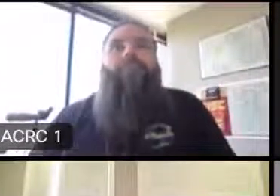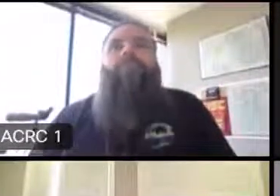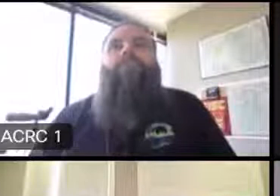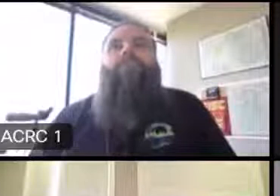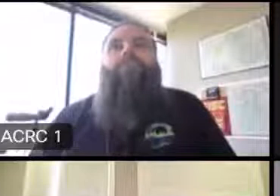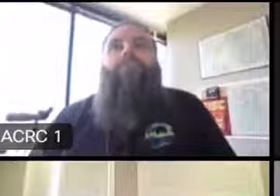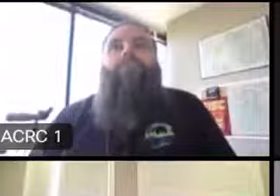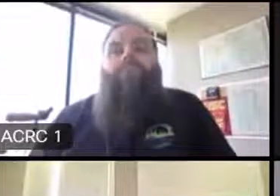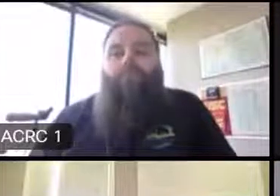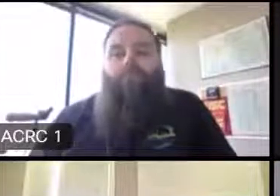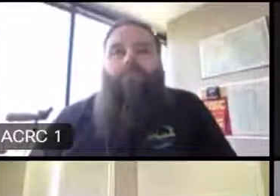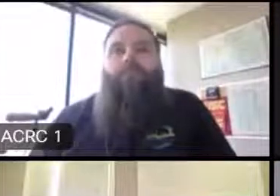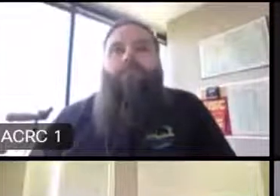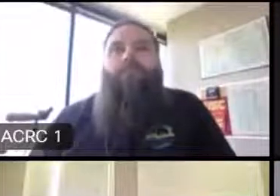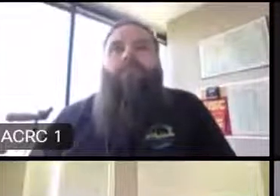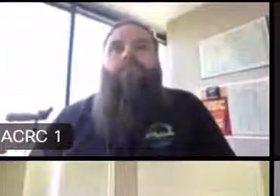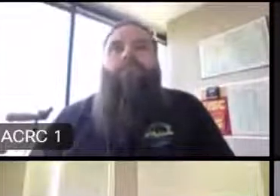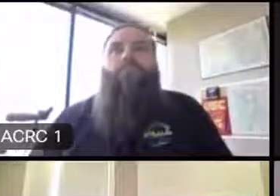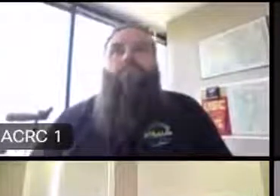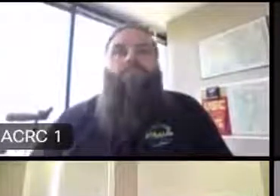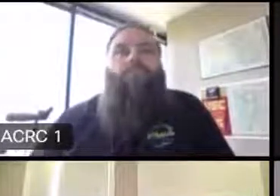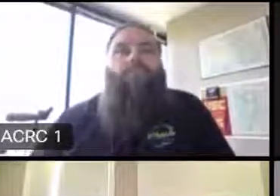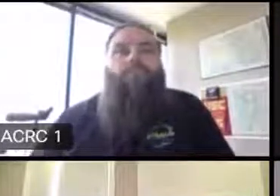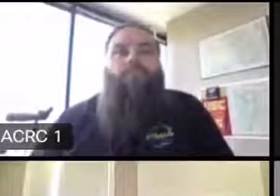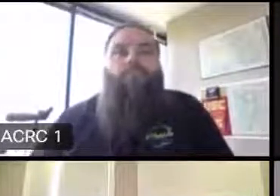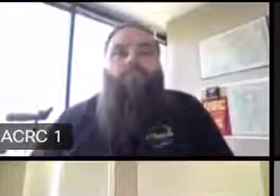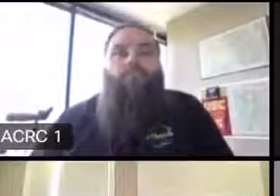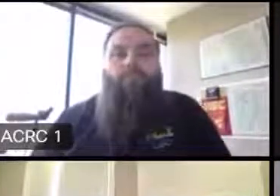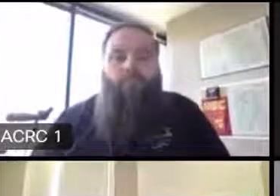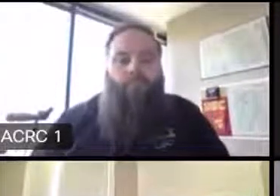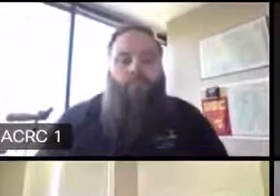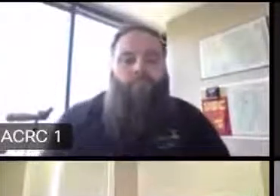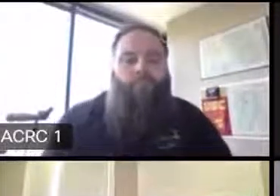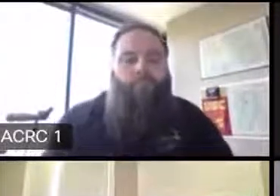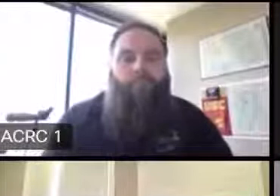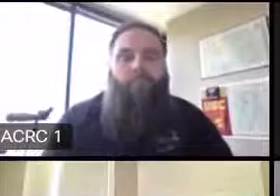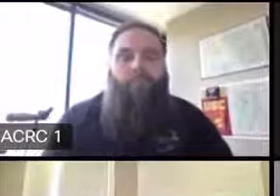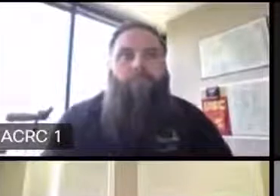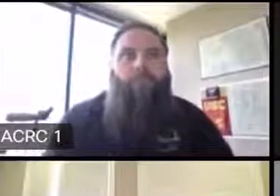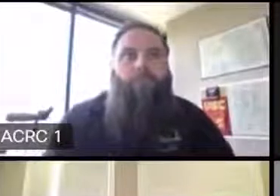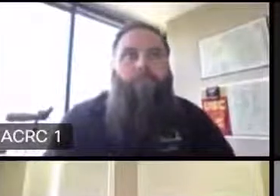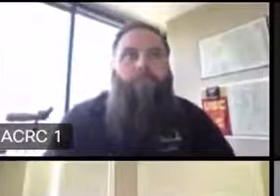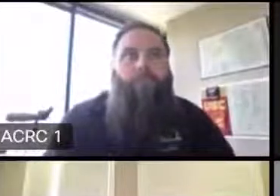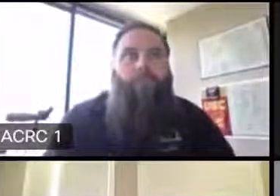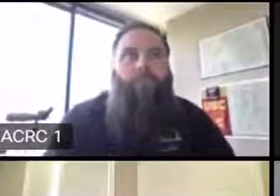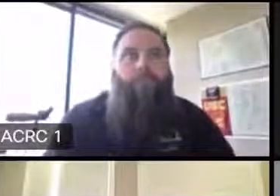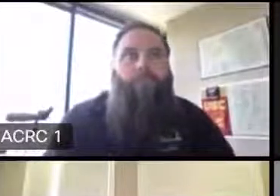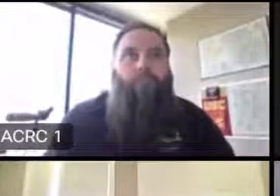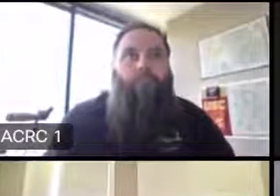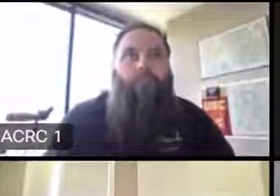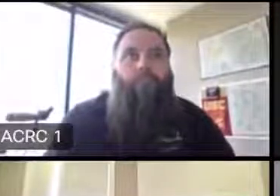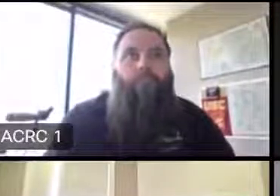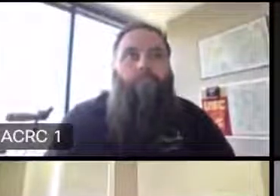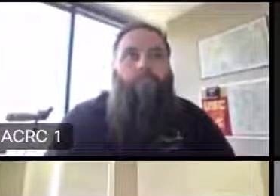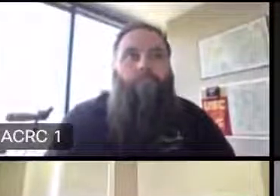is a service that they requested. So something for the providers to think about. We have annual